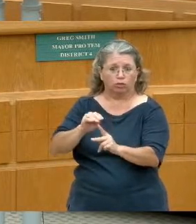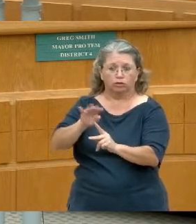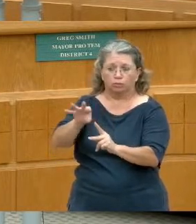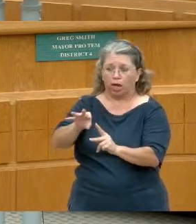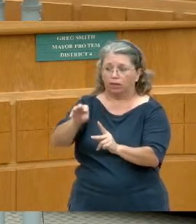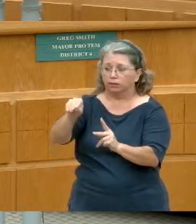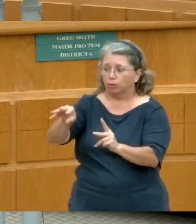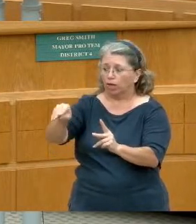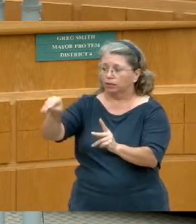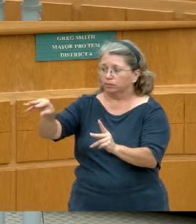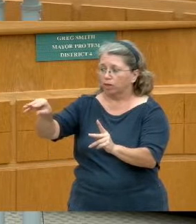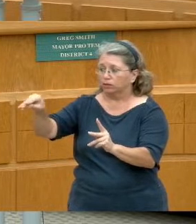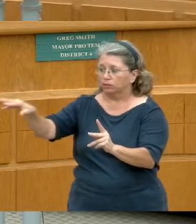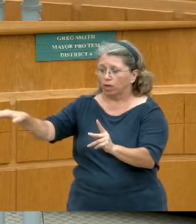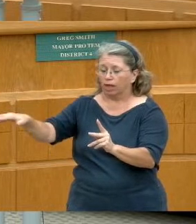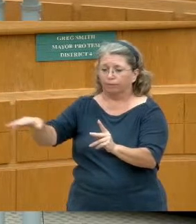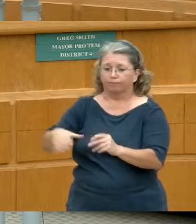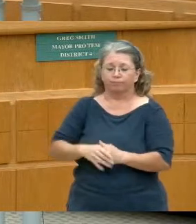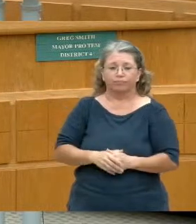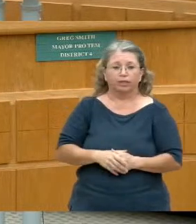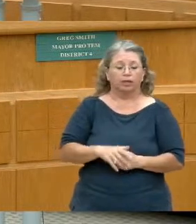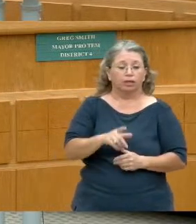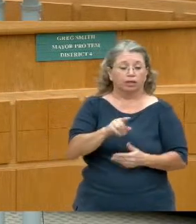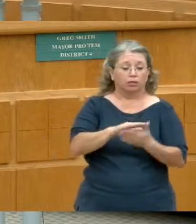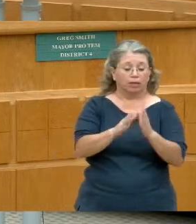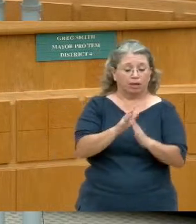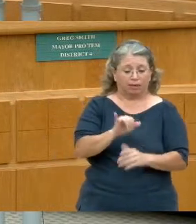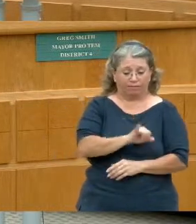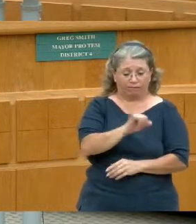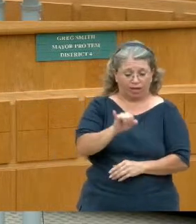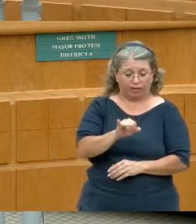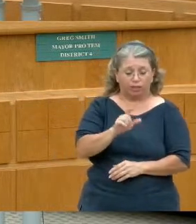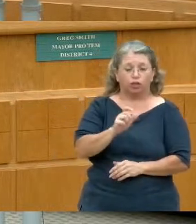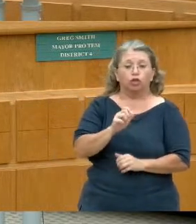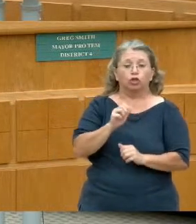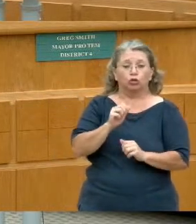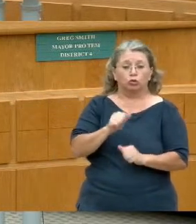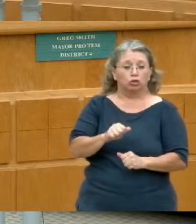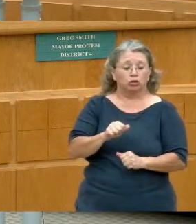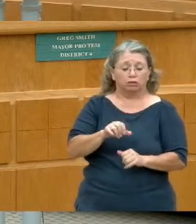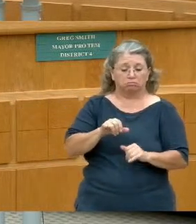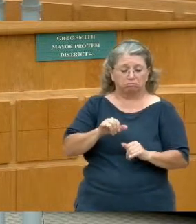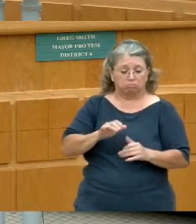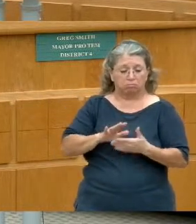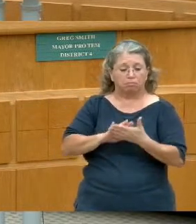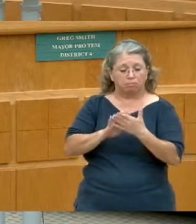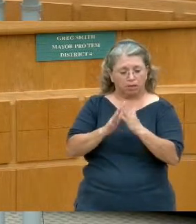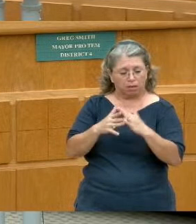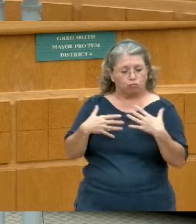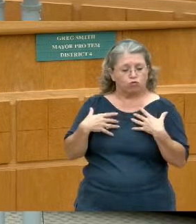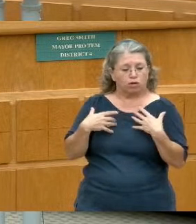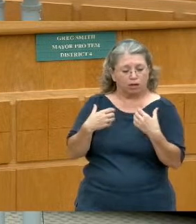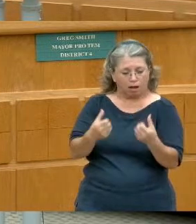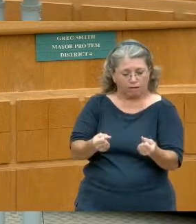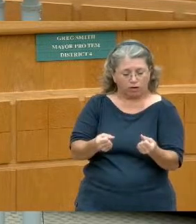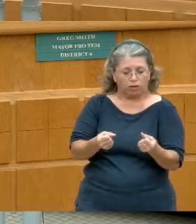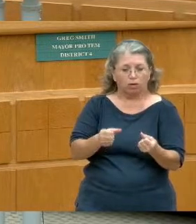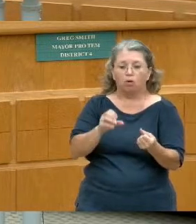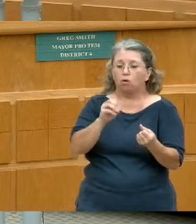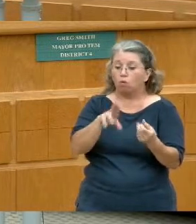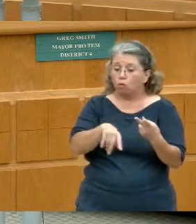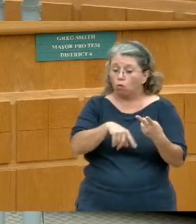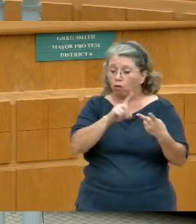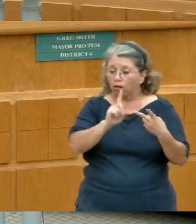paths. One path is you go directly to recovered. The other path is you go into the hospital system if you have more severe reaction